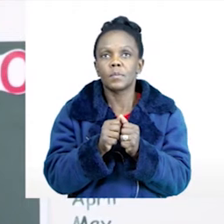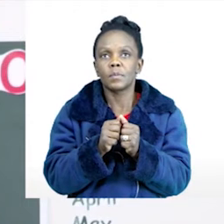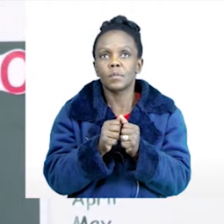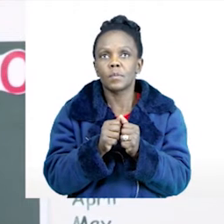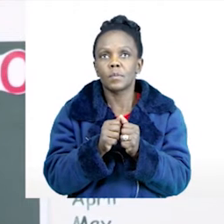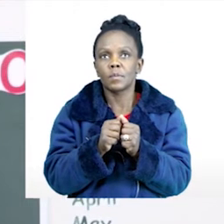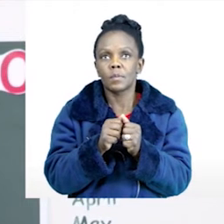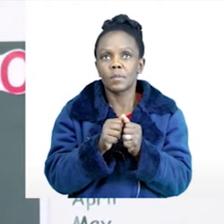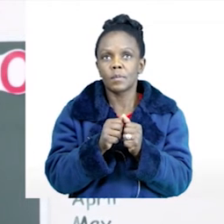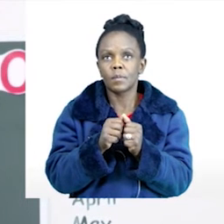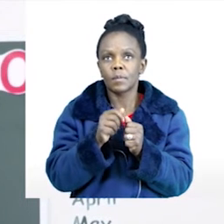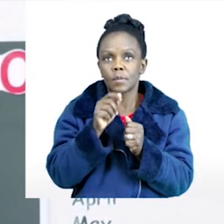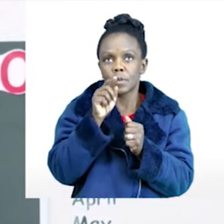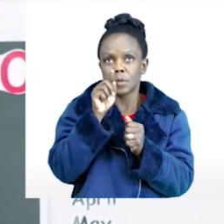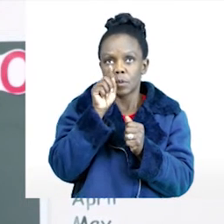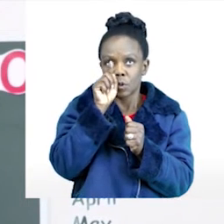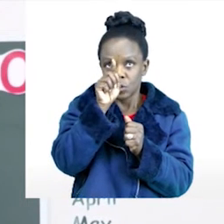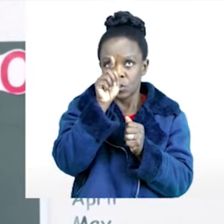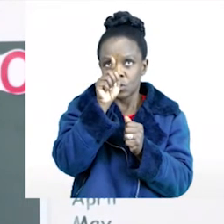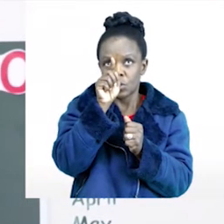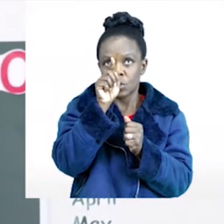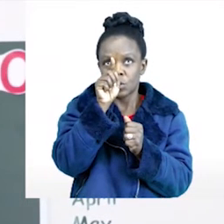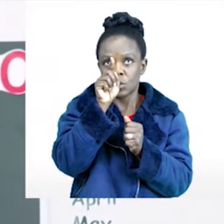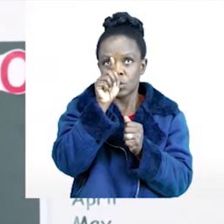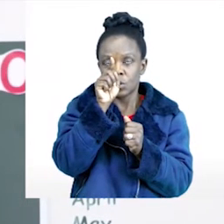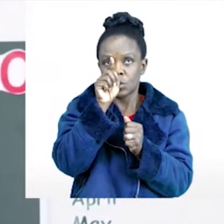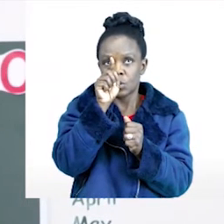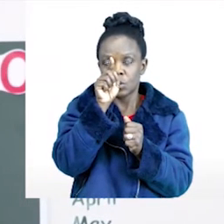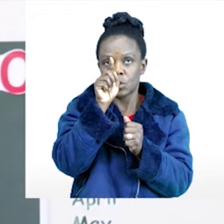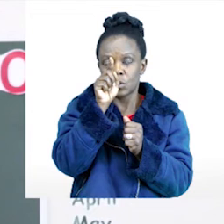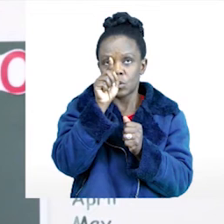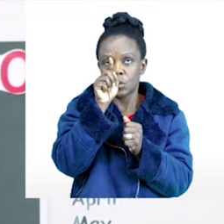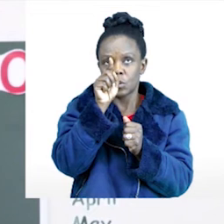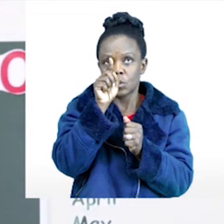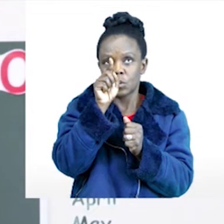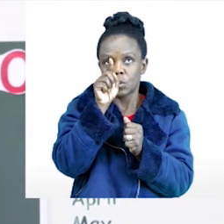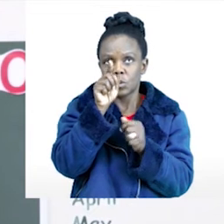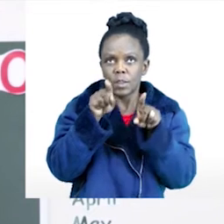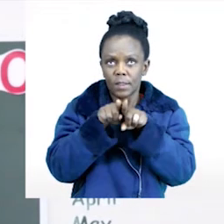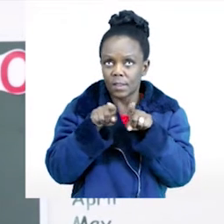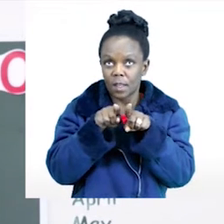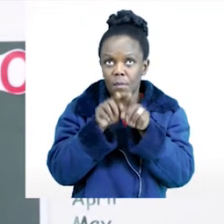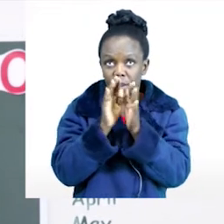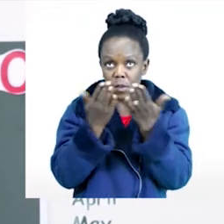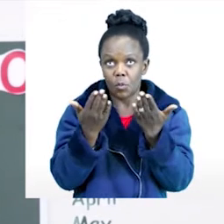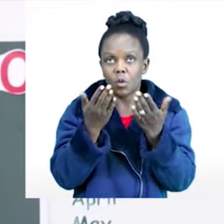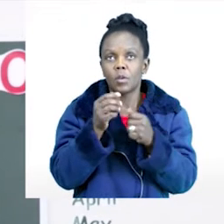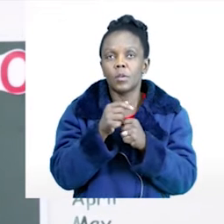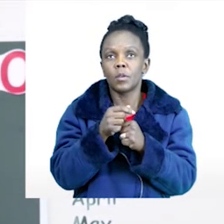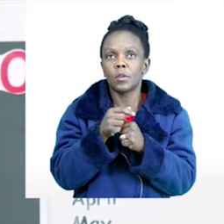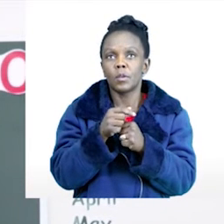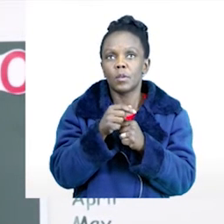first dot starts here. I want you to also be looking at your booklet as I do it on the board. And we are going